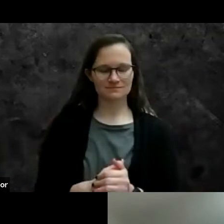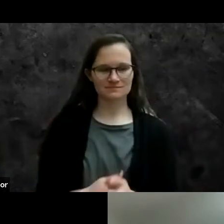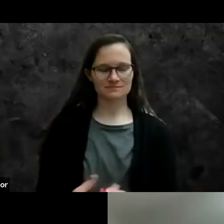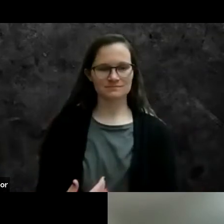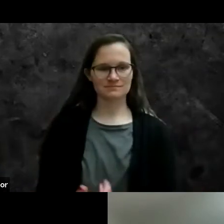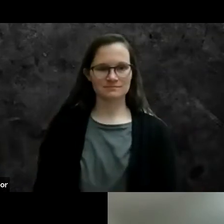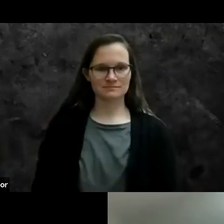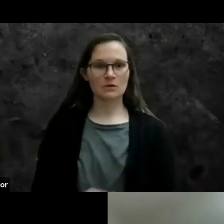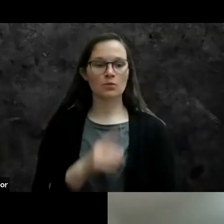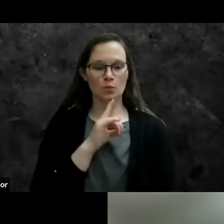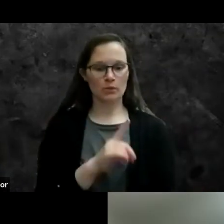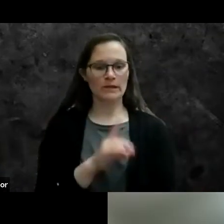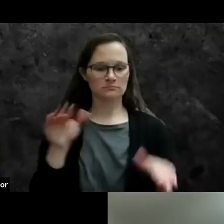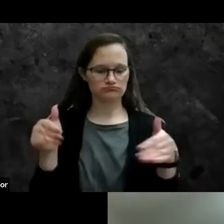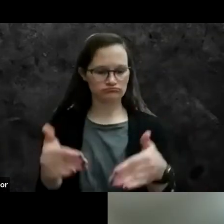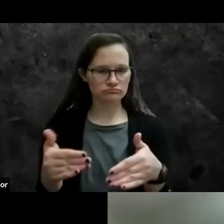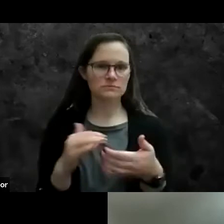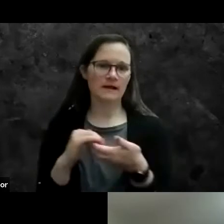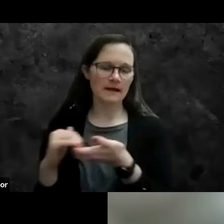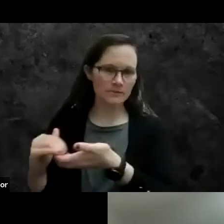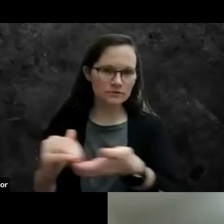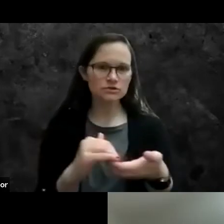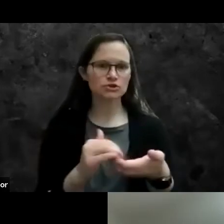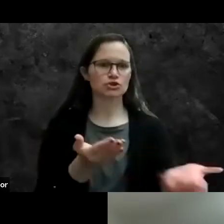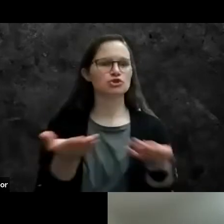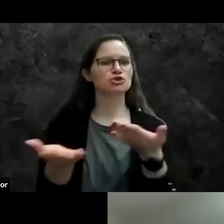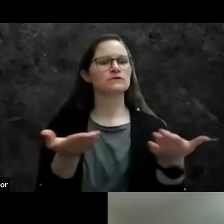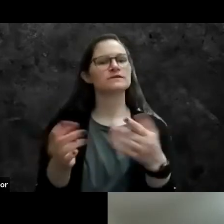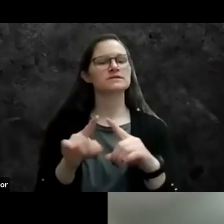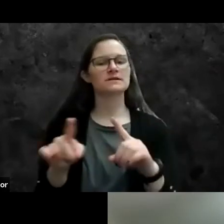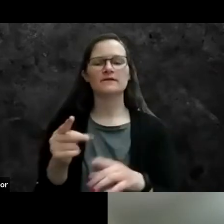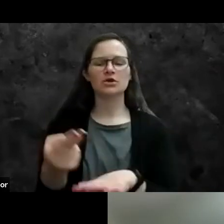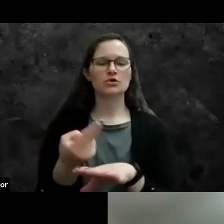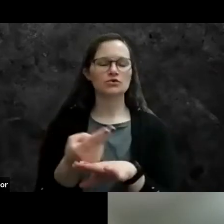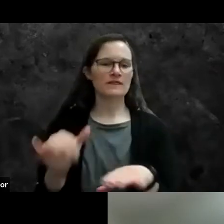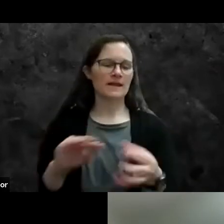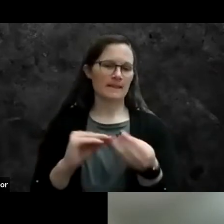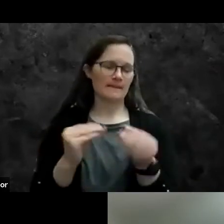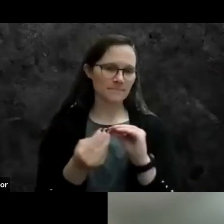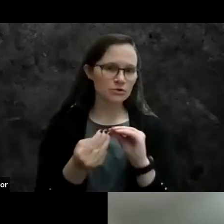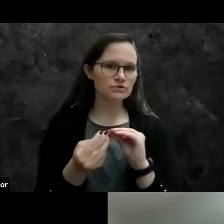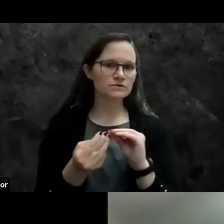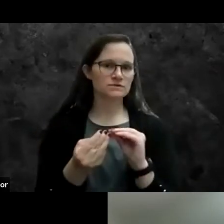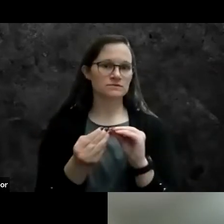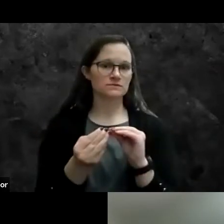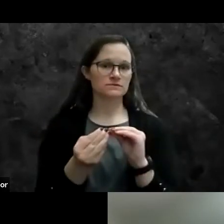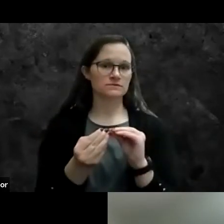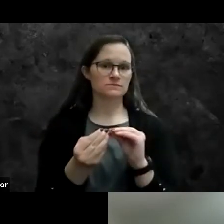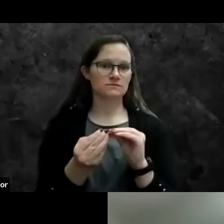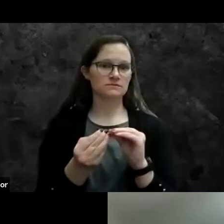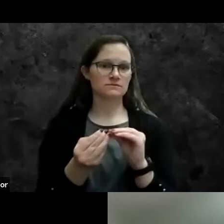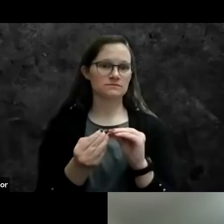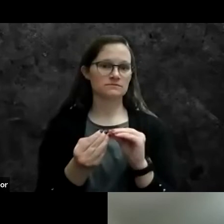great intentionality and collaboration with service units to use Helio data and departments' existing data to shine a flashlight